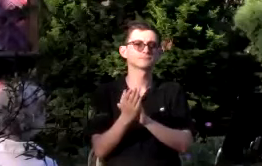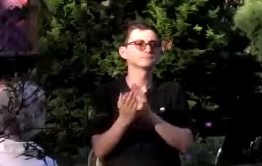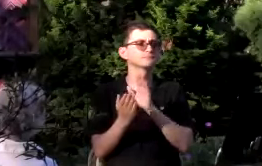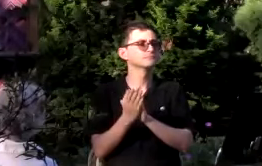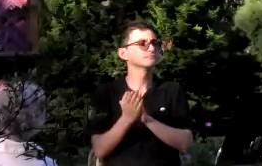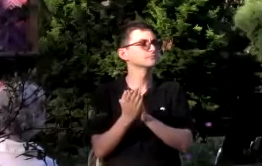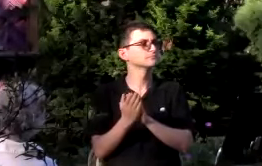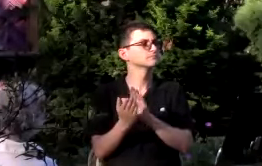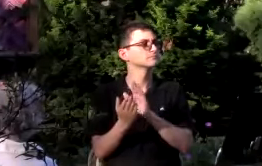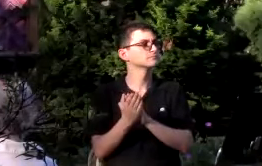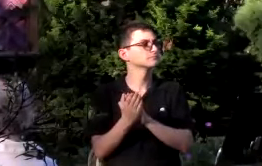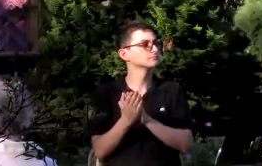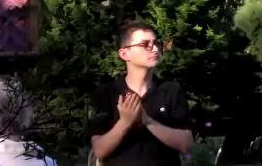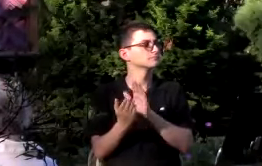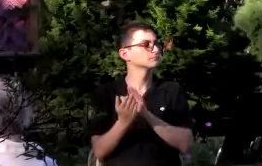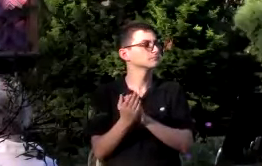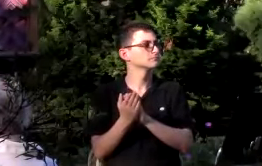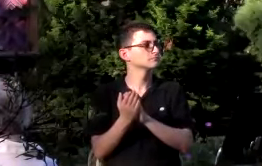Hashamayim, Yismechu